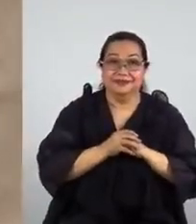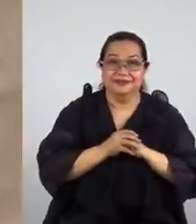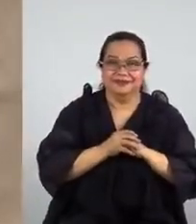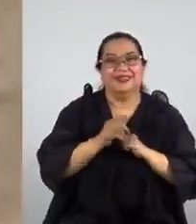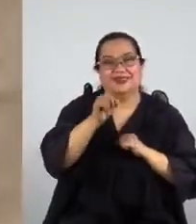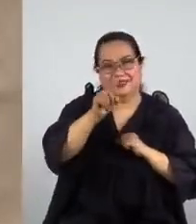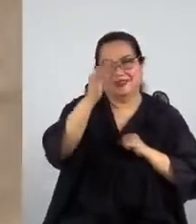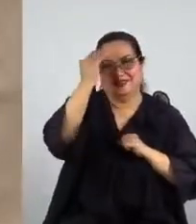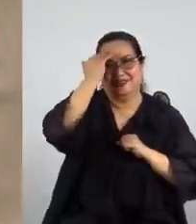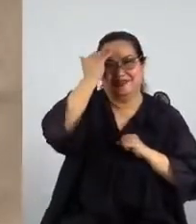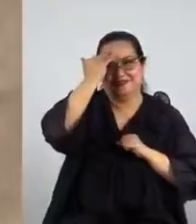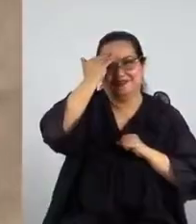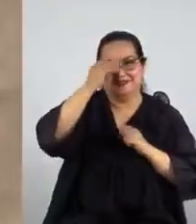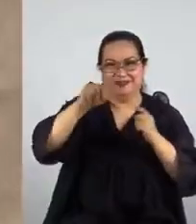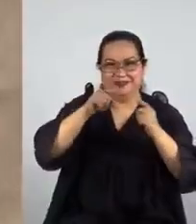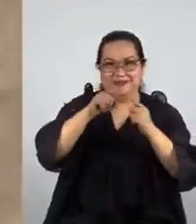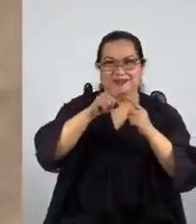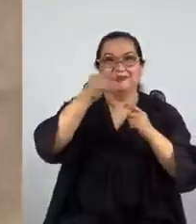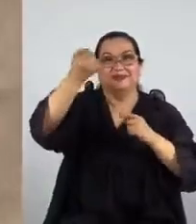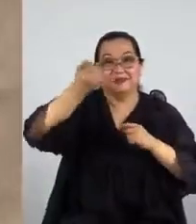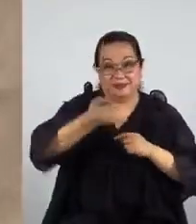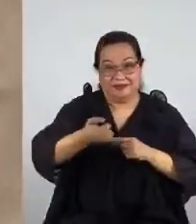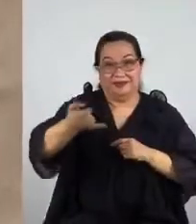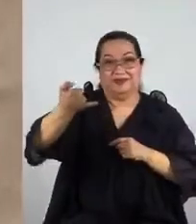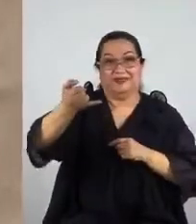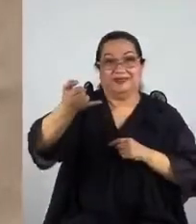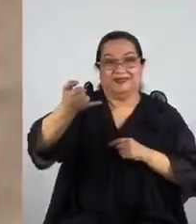You know, when I invited them,